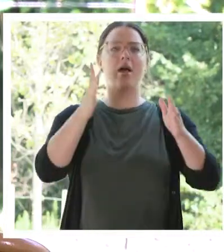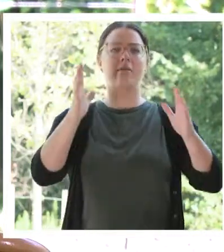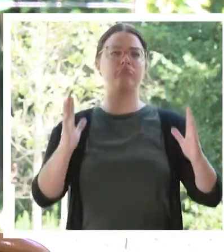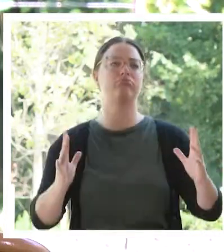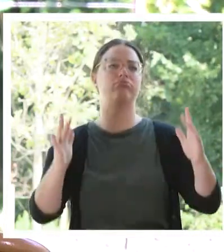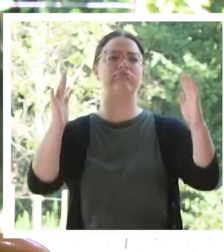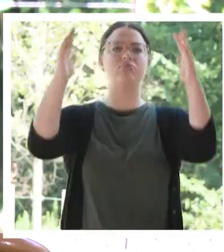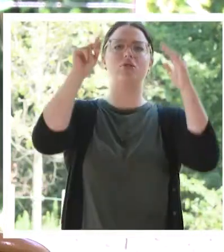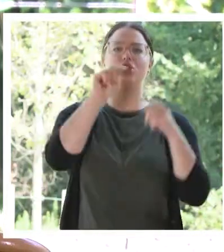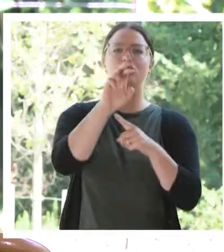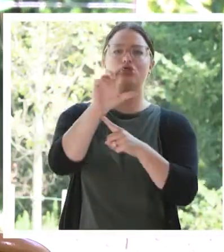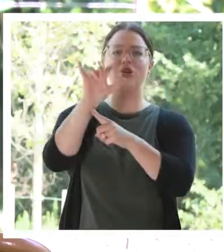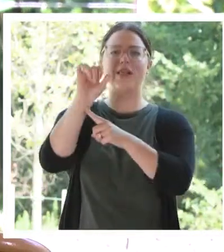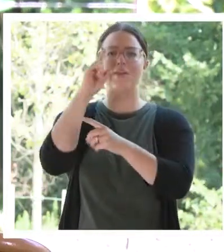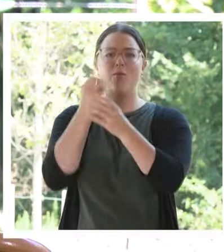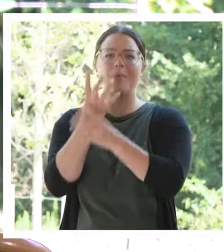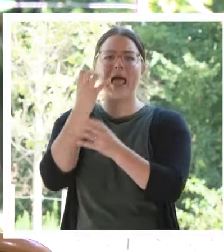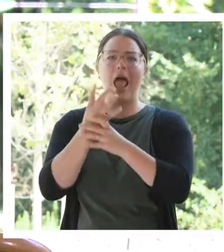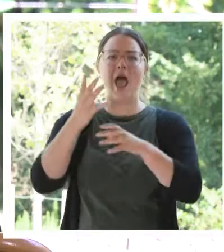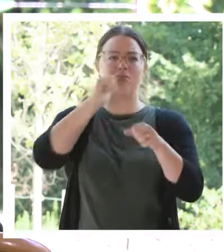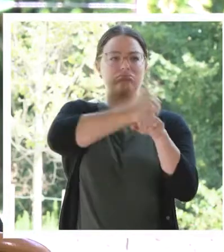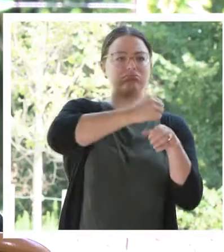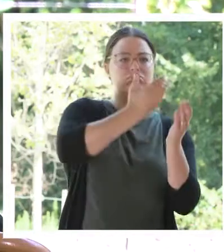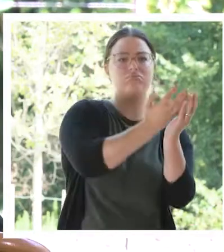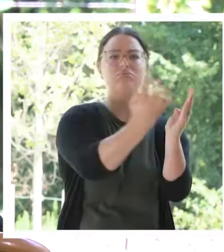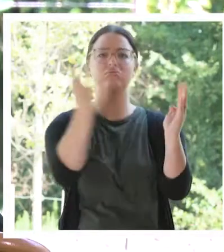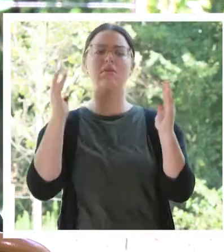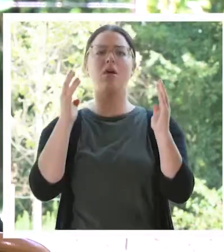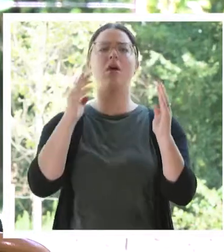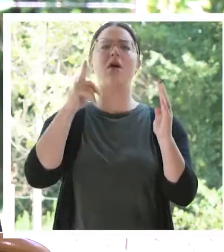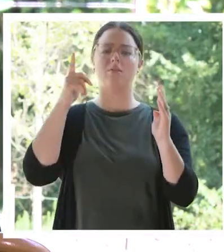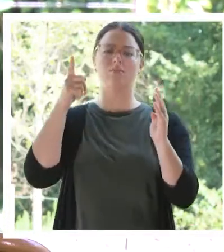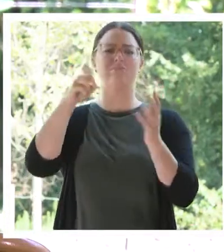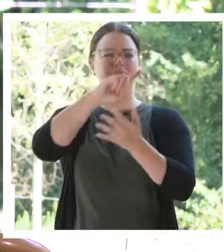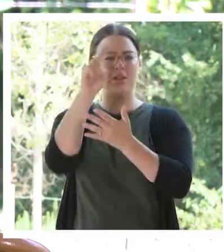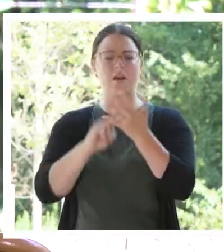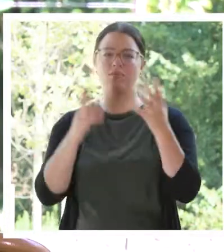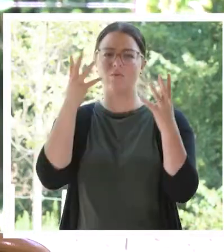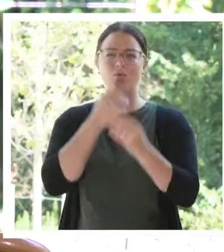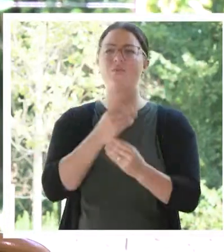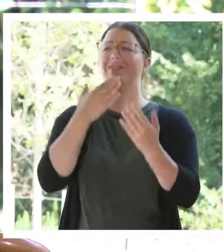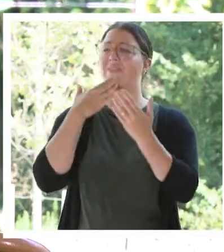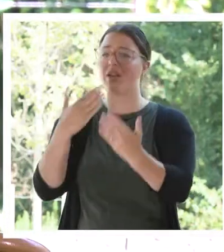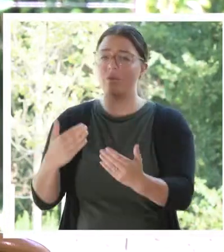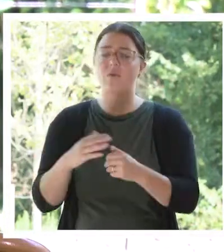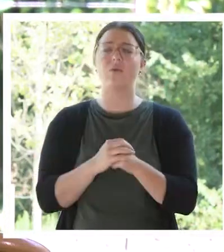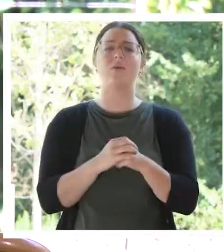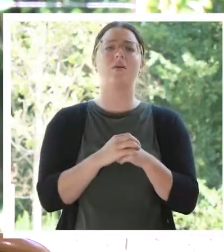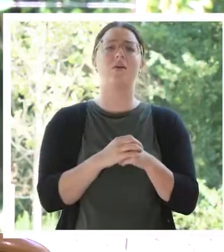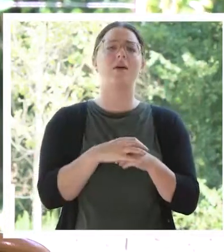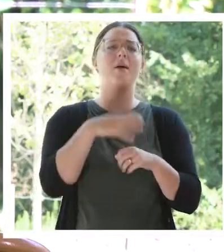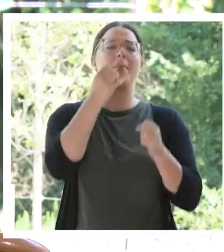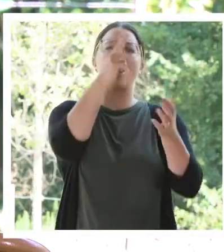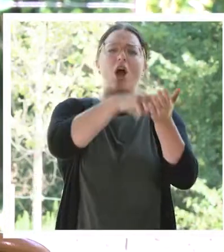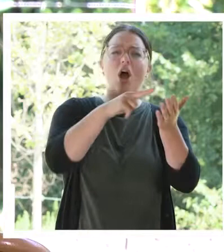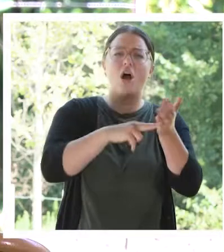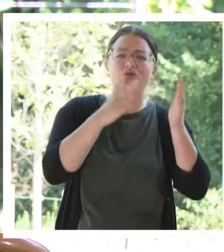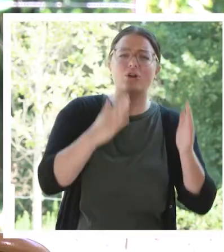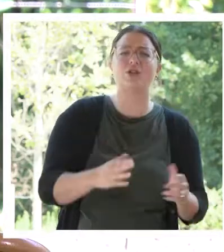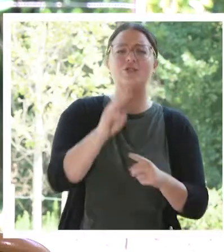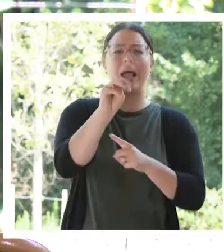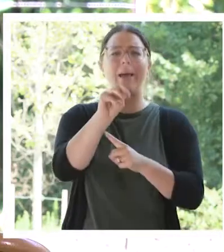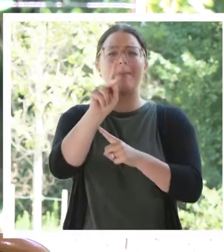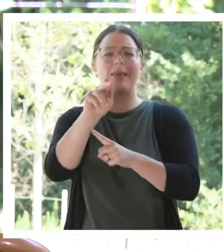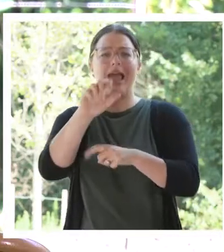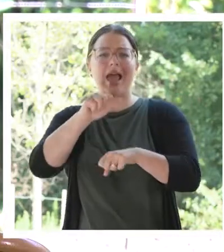Landscape Architects, who designed many of our parks. Morgan Keller, Greensite, Barrick & Sons, and MK Concrete